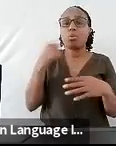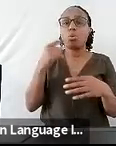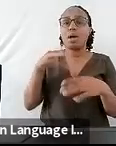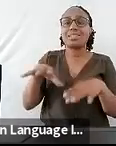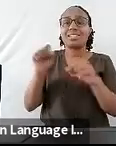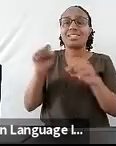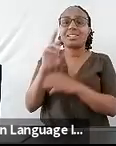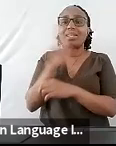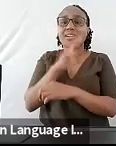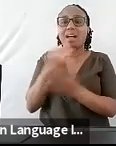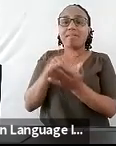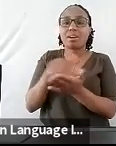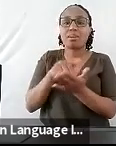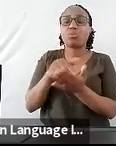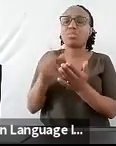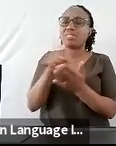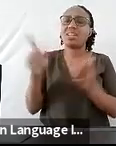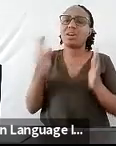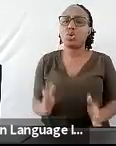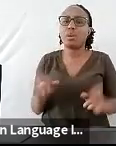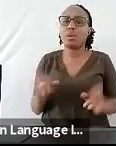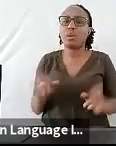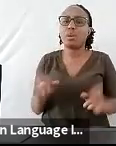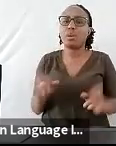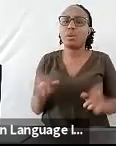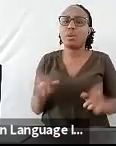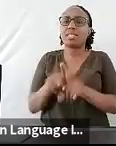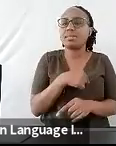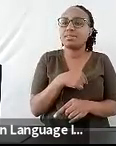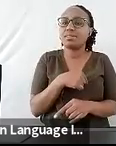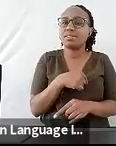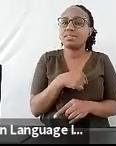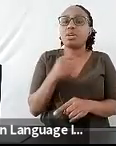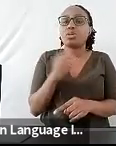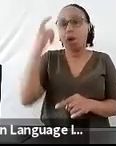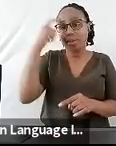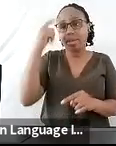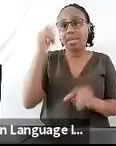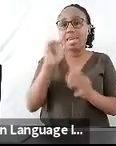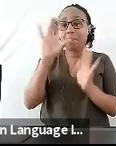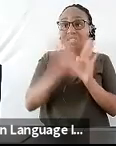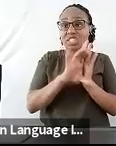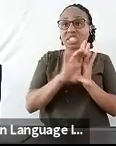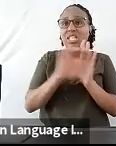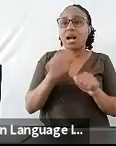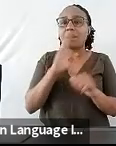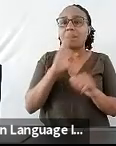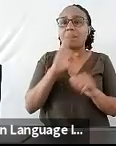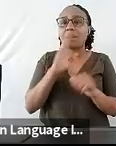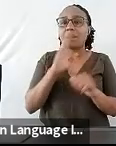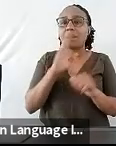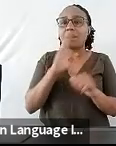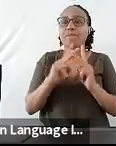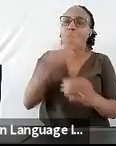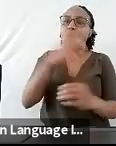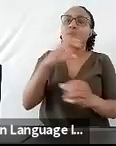rest of us. So I think images can be very powerful. I think images can center our attention and focus our attention. My concern